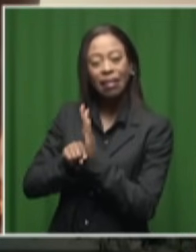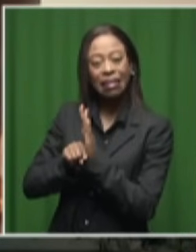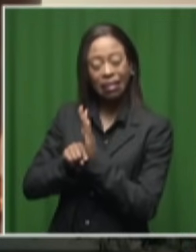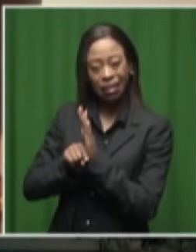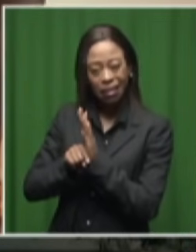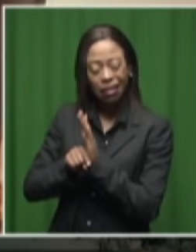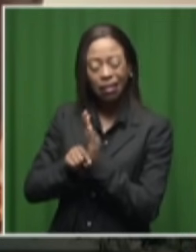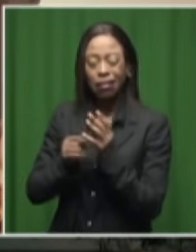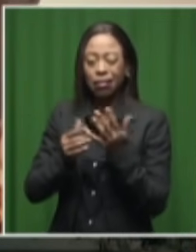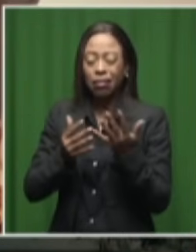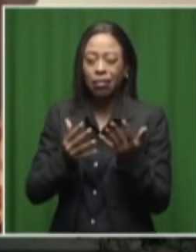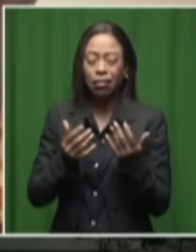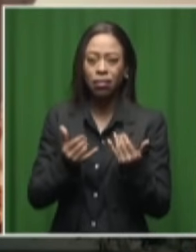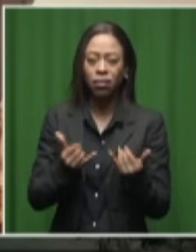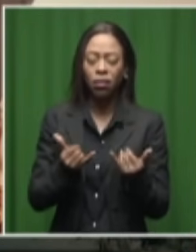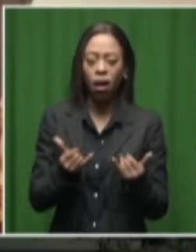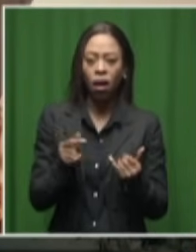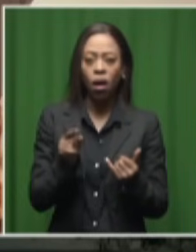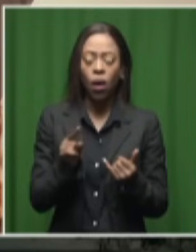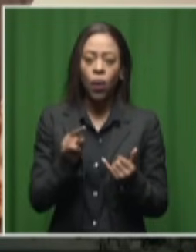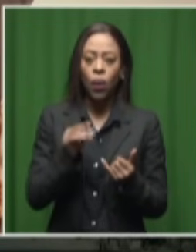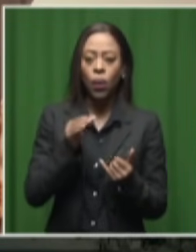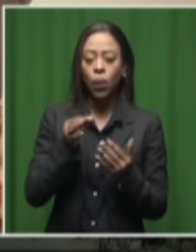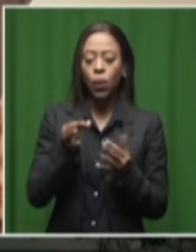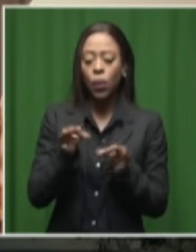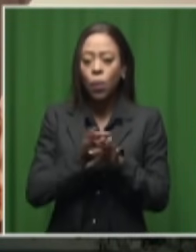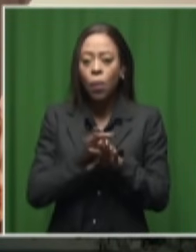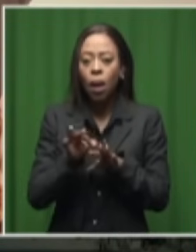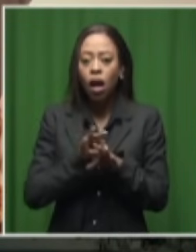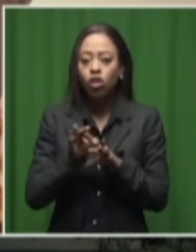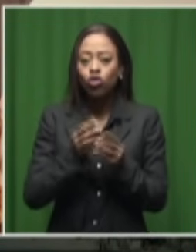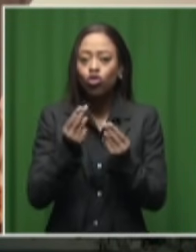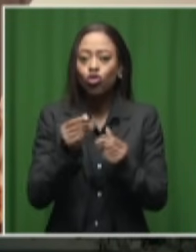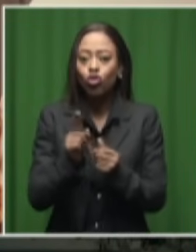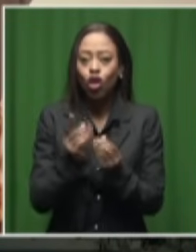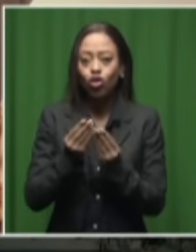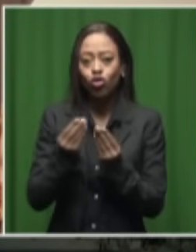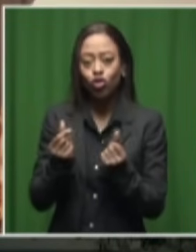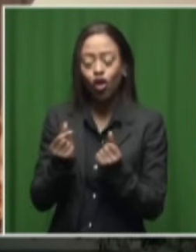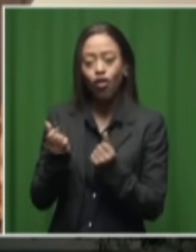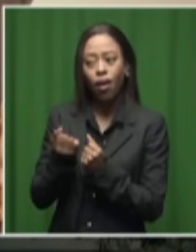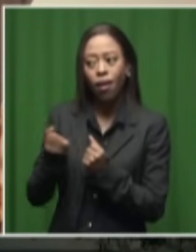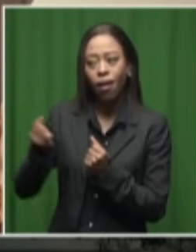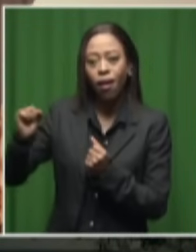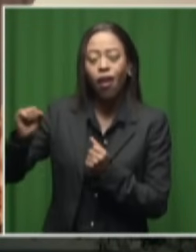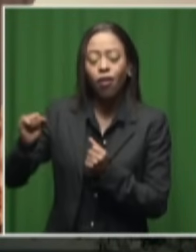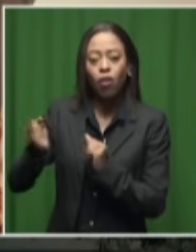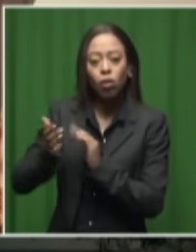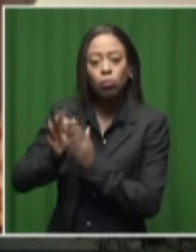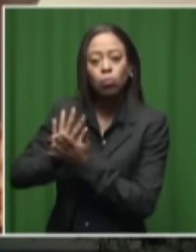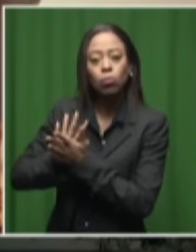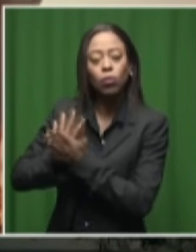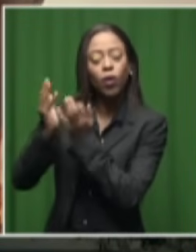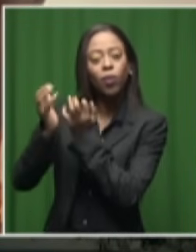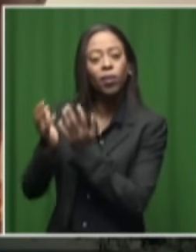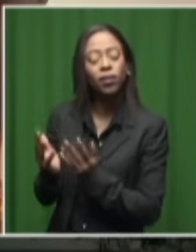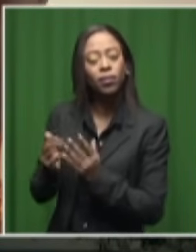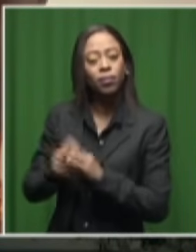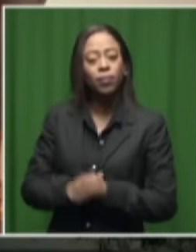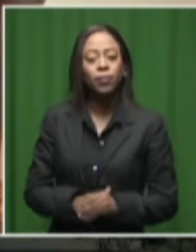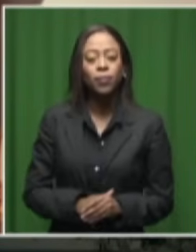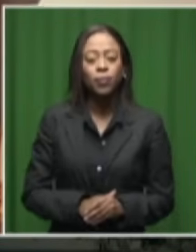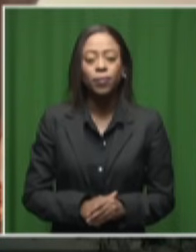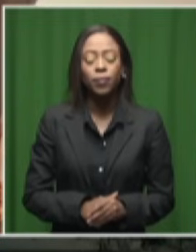end, what kind of remedial steps needs to be taken to avoid a fiscal disaster?